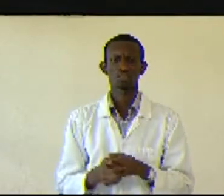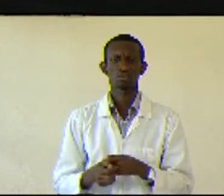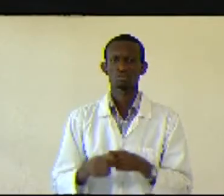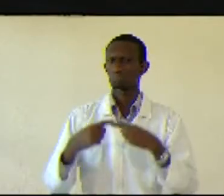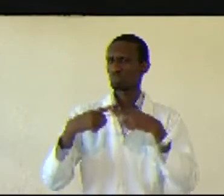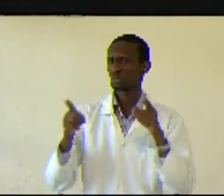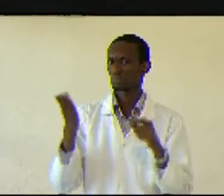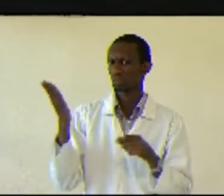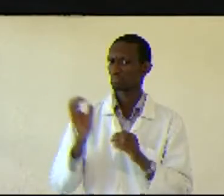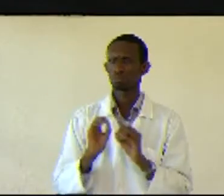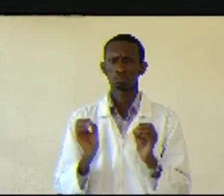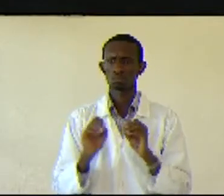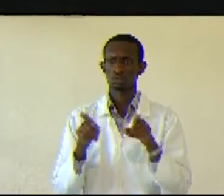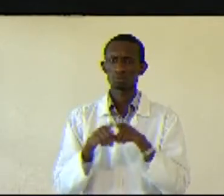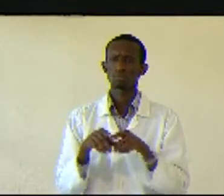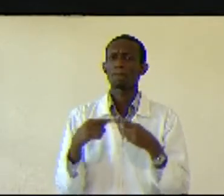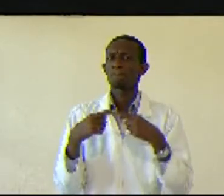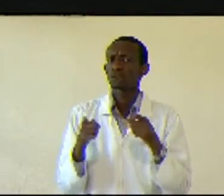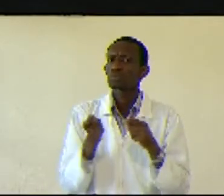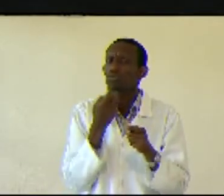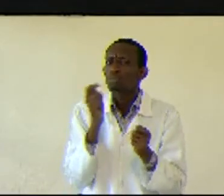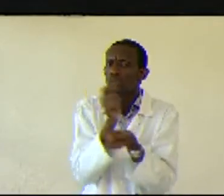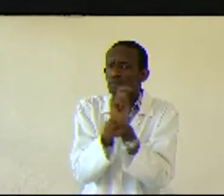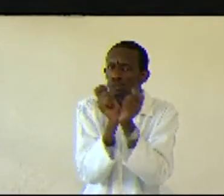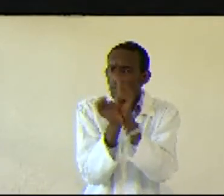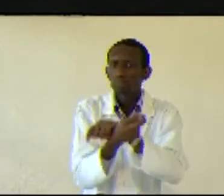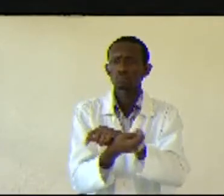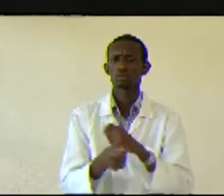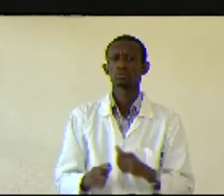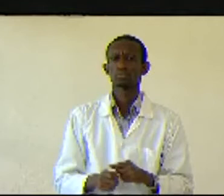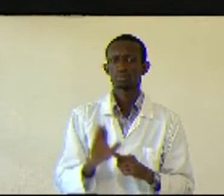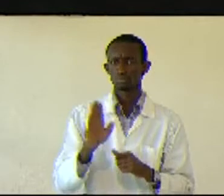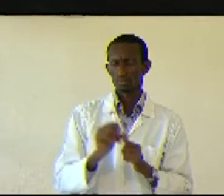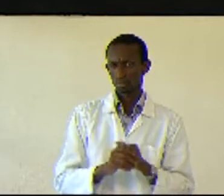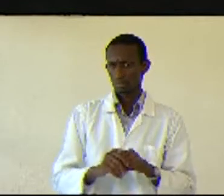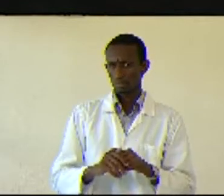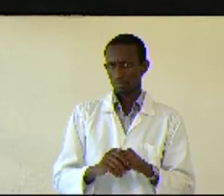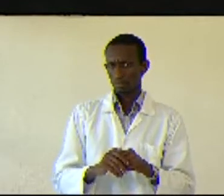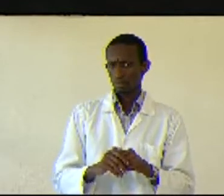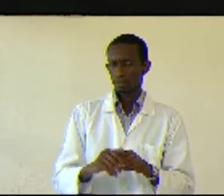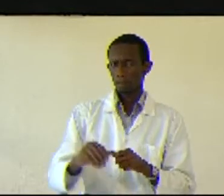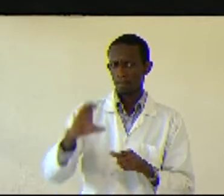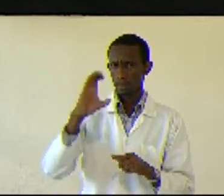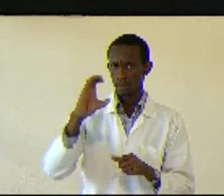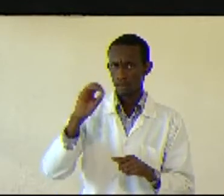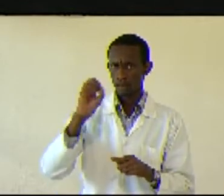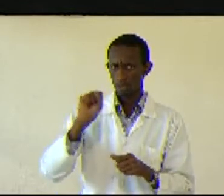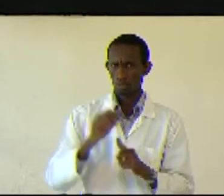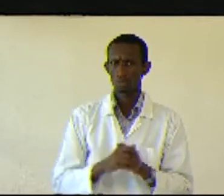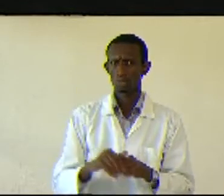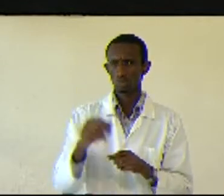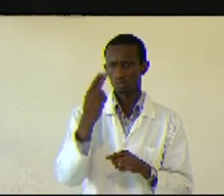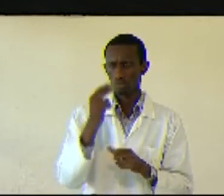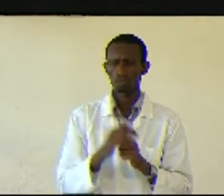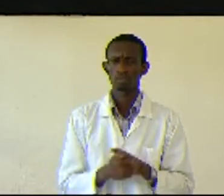from what you have here, but we have to change the sign. So it means that integral of cosec